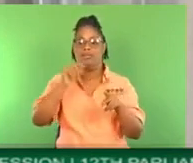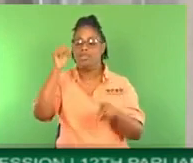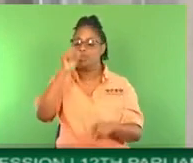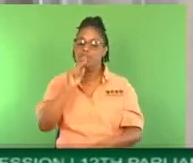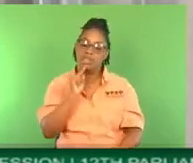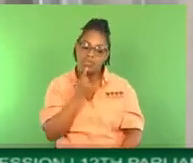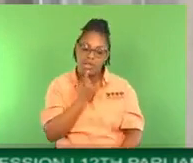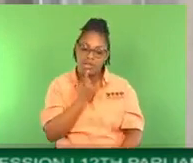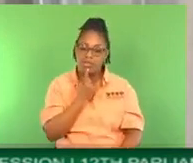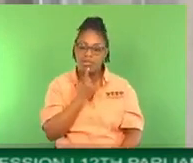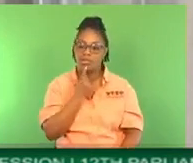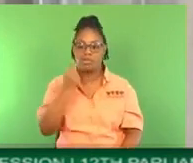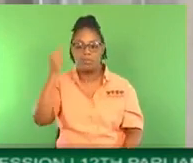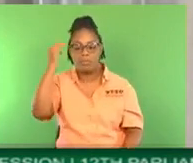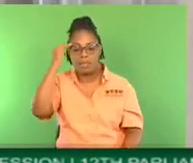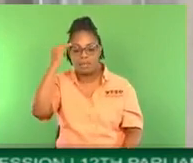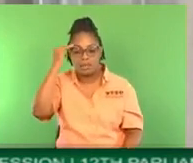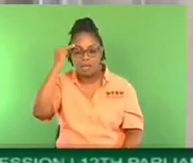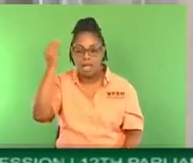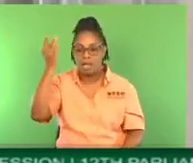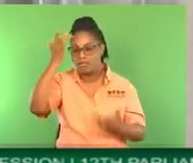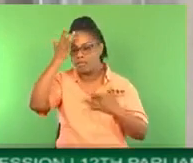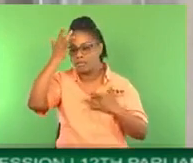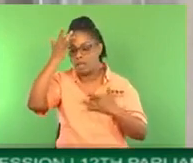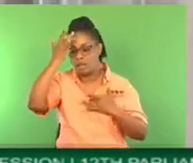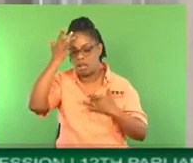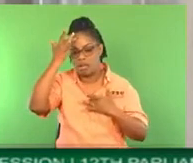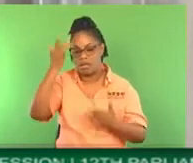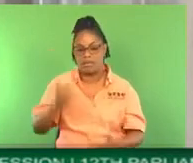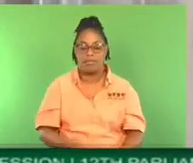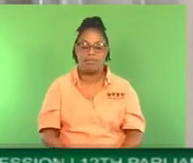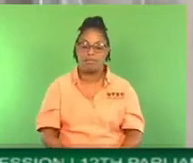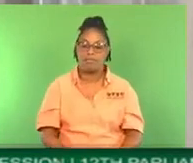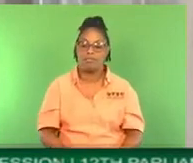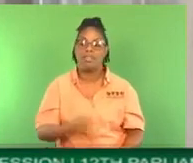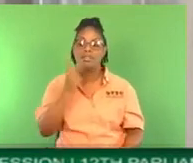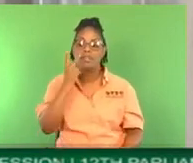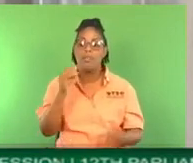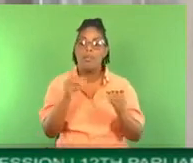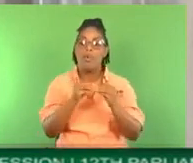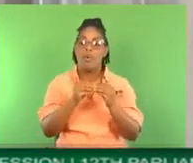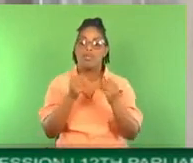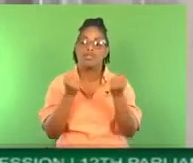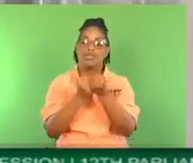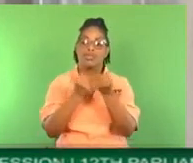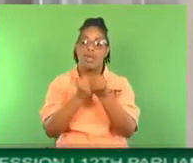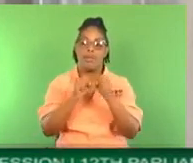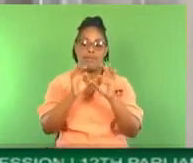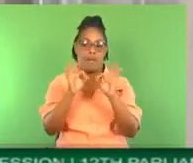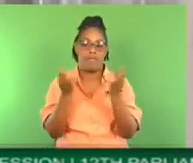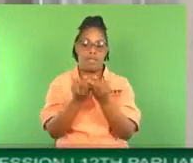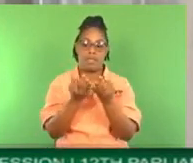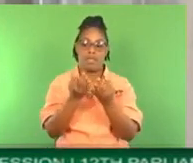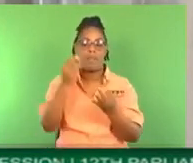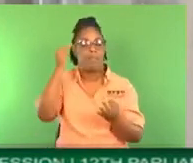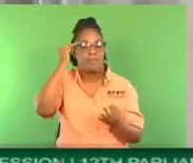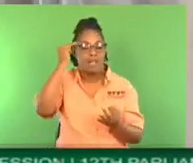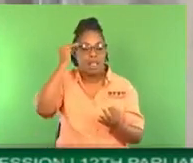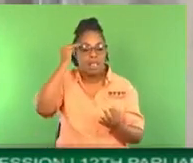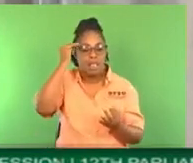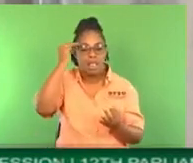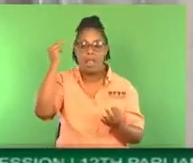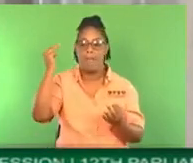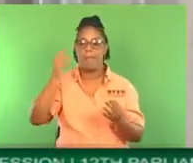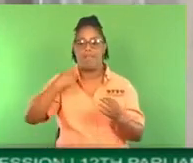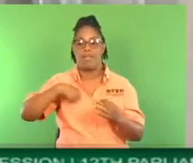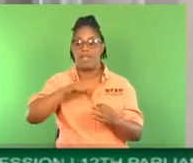mental illnesses. I would like to see more support for families of individuals with mental illnesses. We need to prioritize